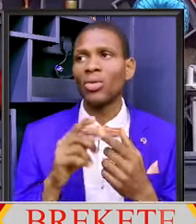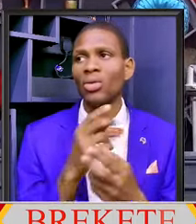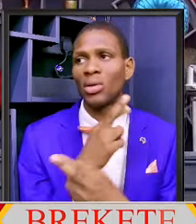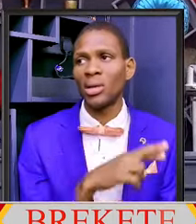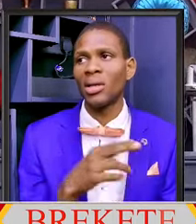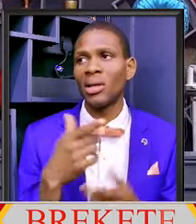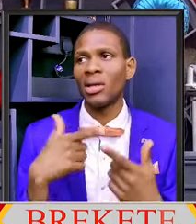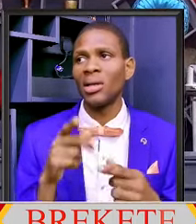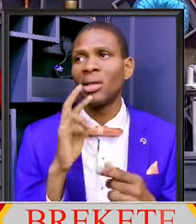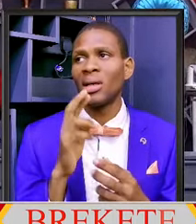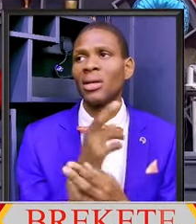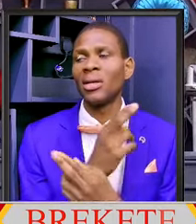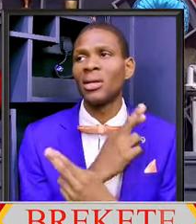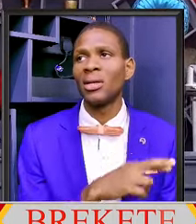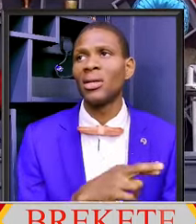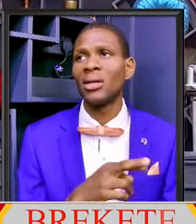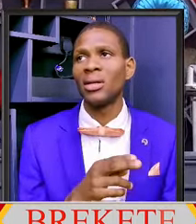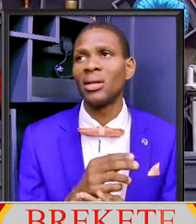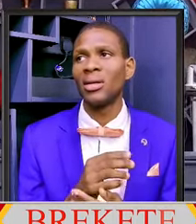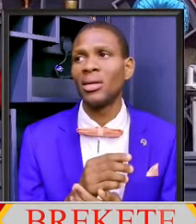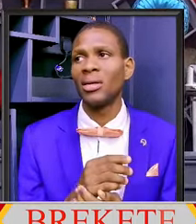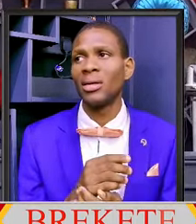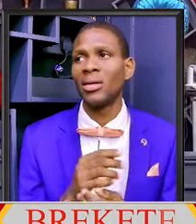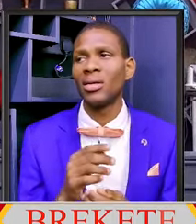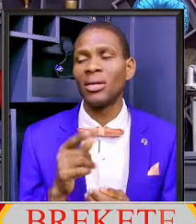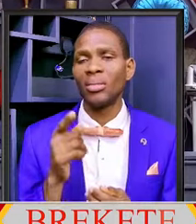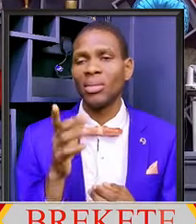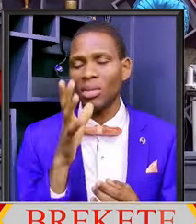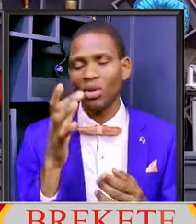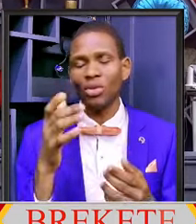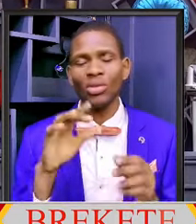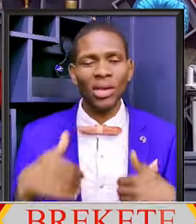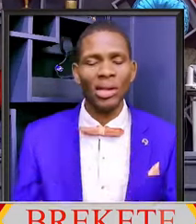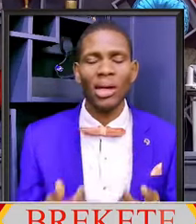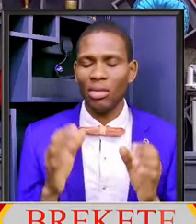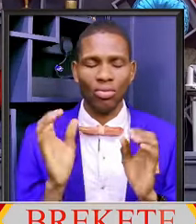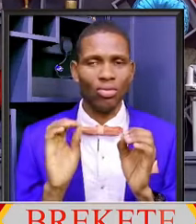May she rest, ba? Mama, you don't tire? No, sir.